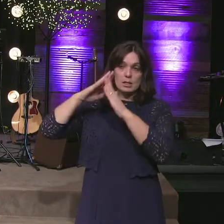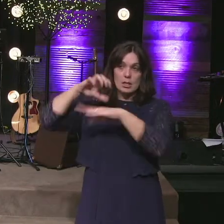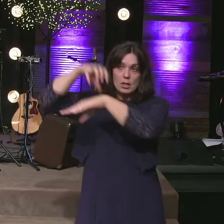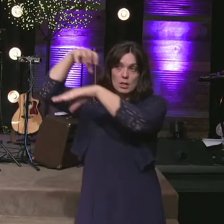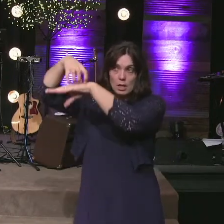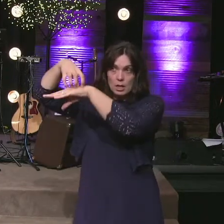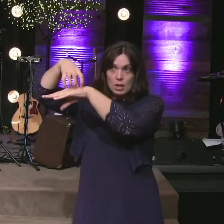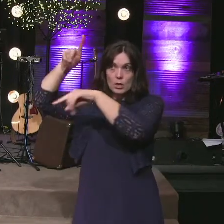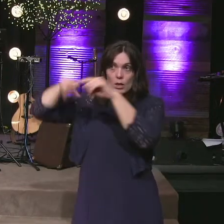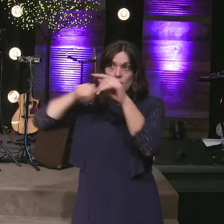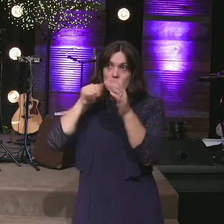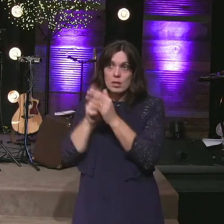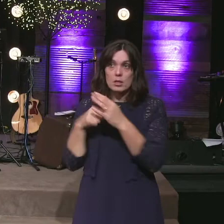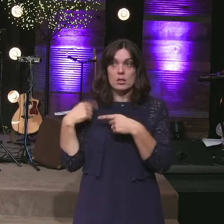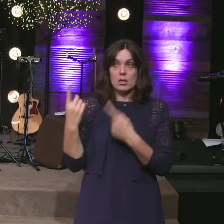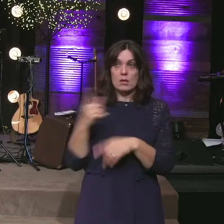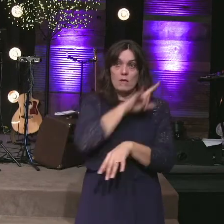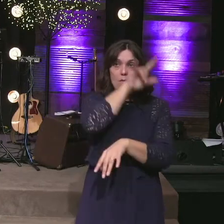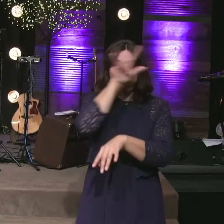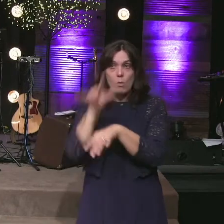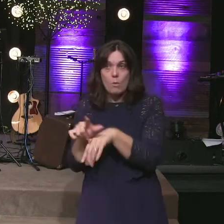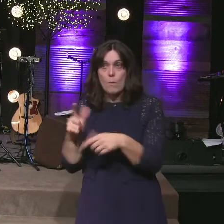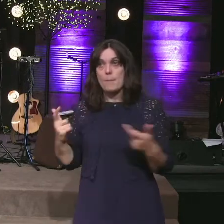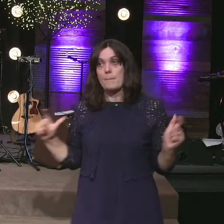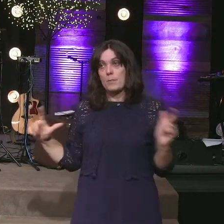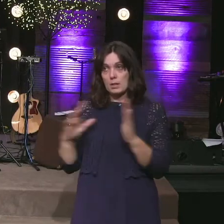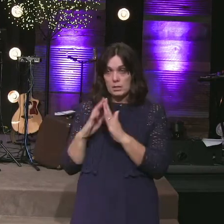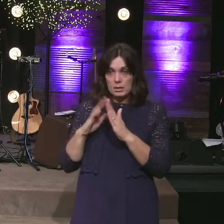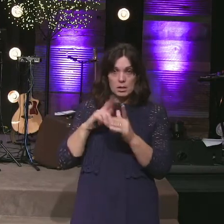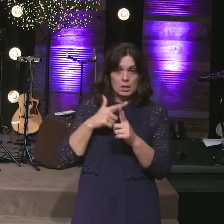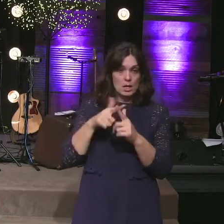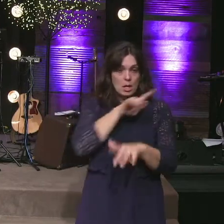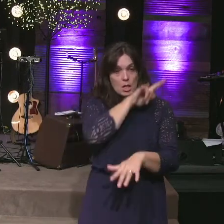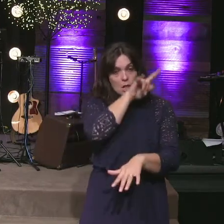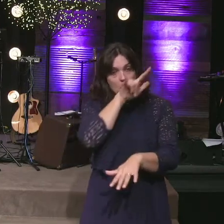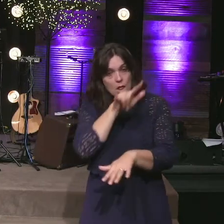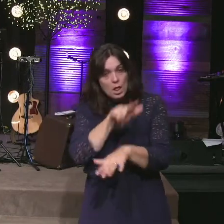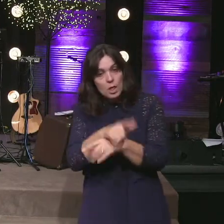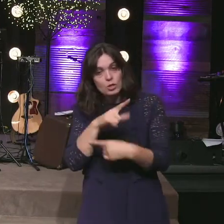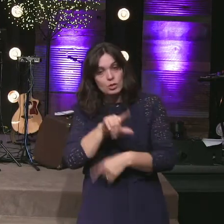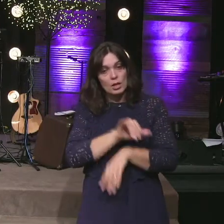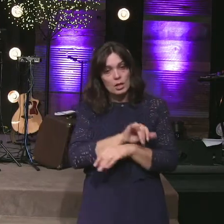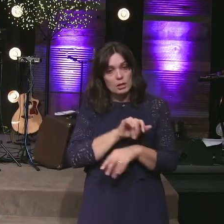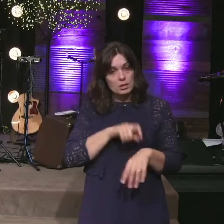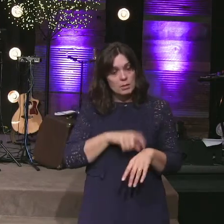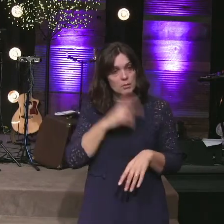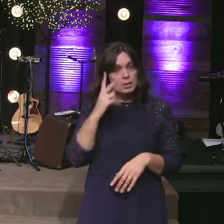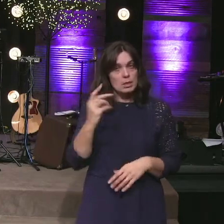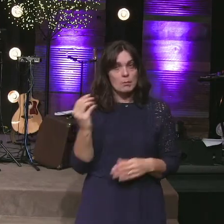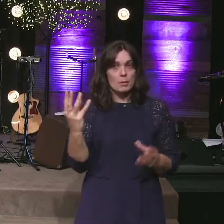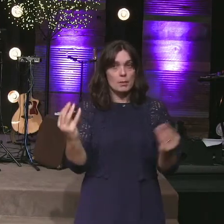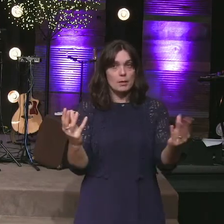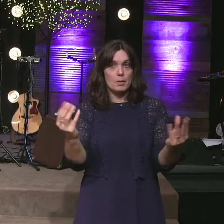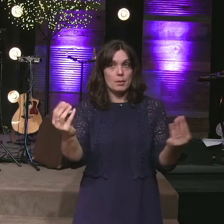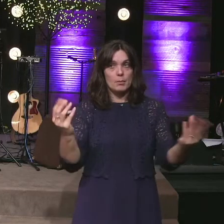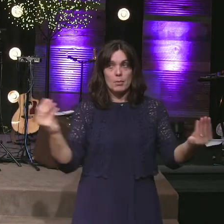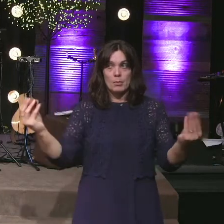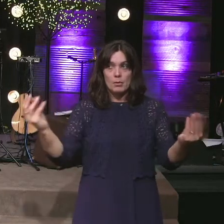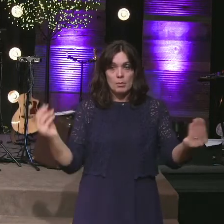into a big city, and when you come down out of the clouds at night, you see that city and the lights of that city?